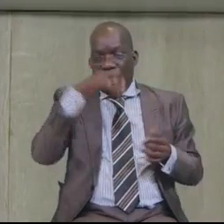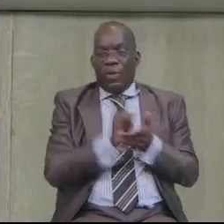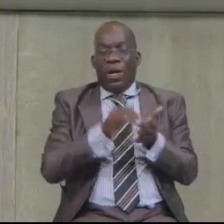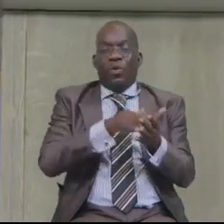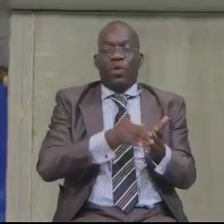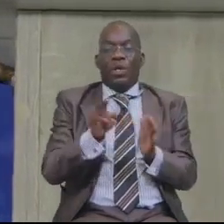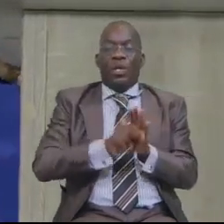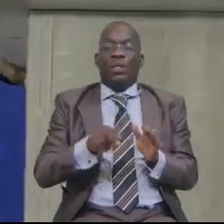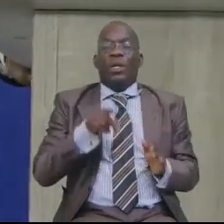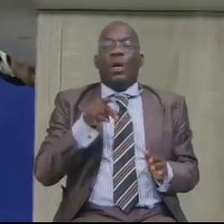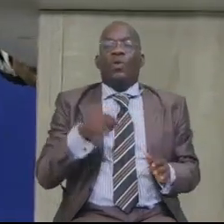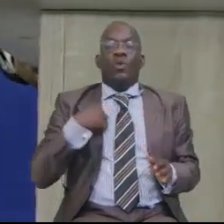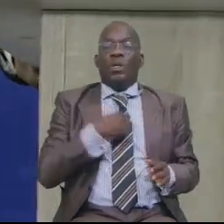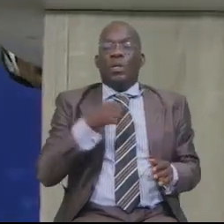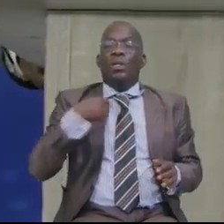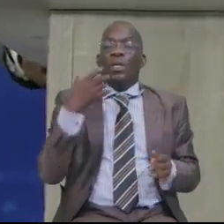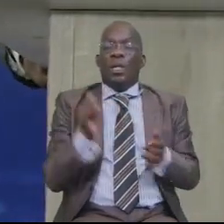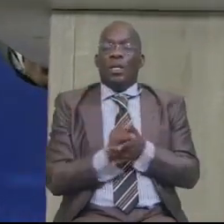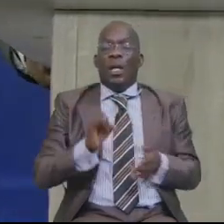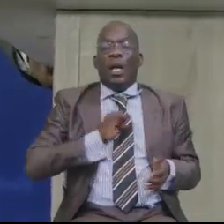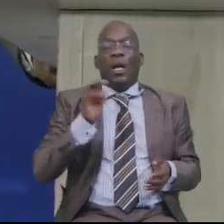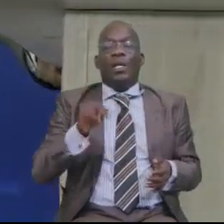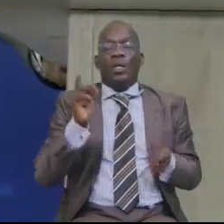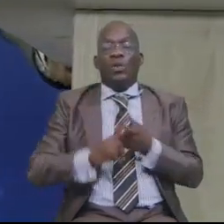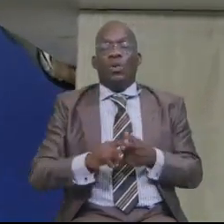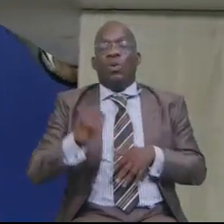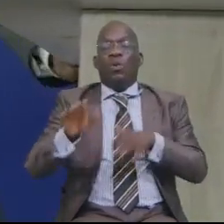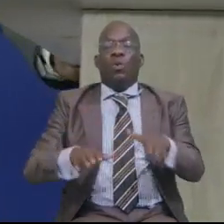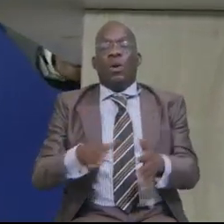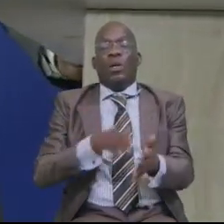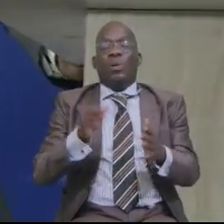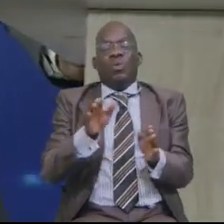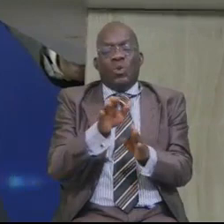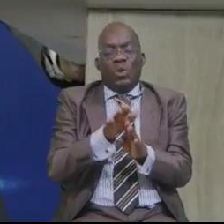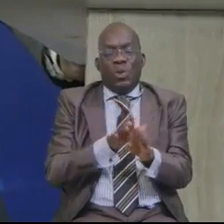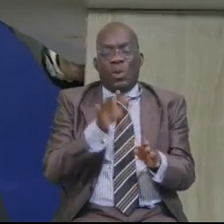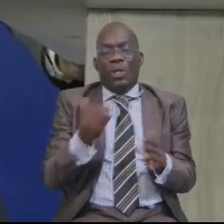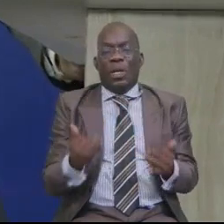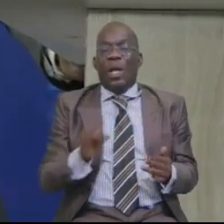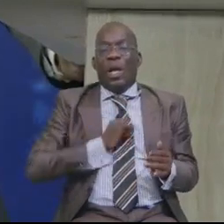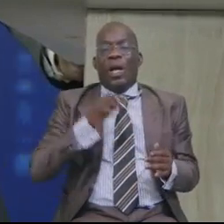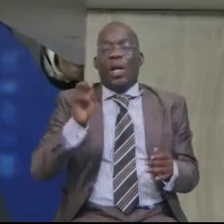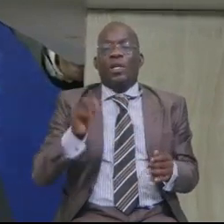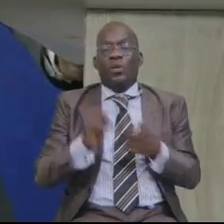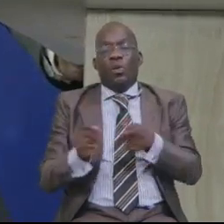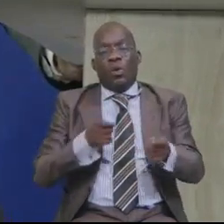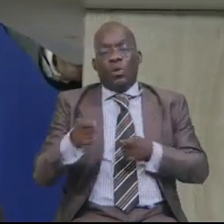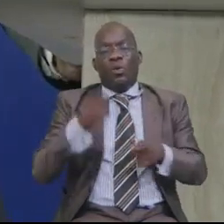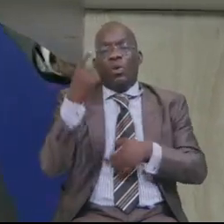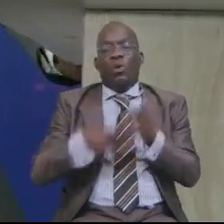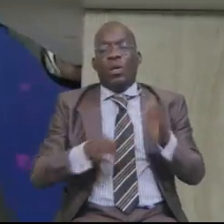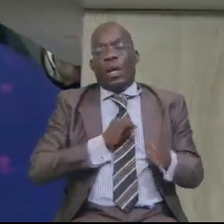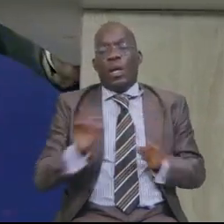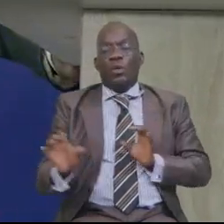tread gently now. And I need to moderate what I do, because otherwise